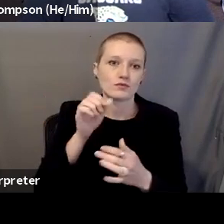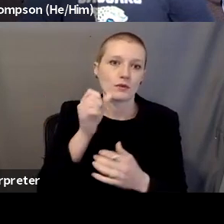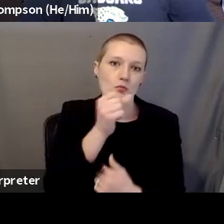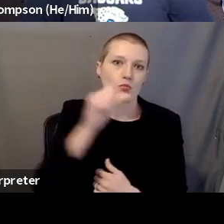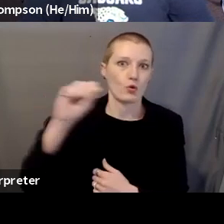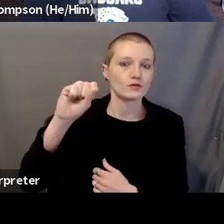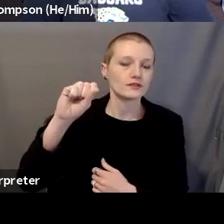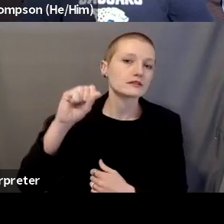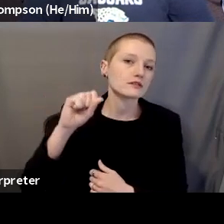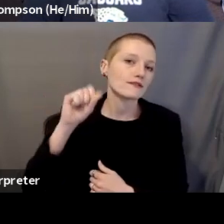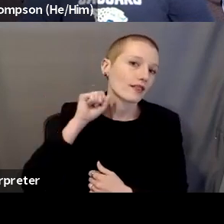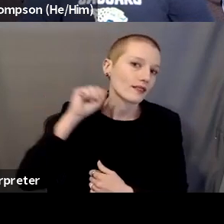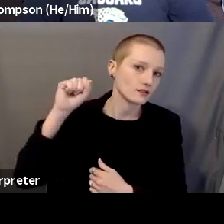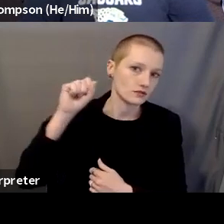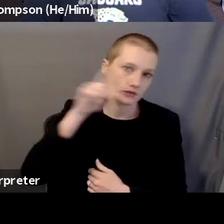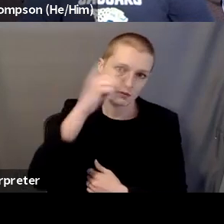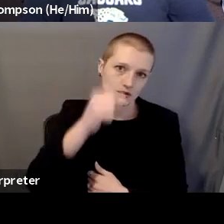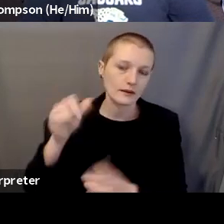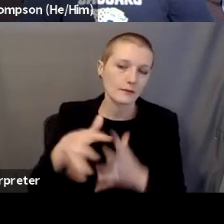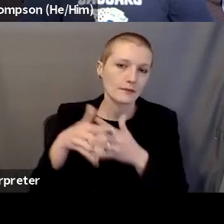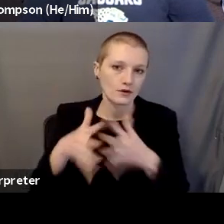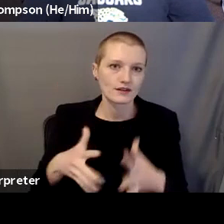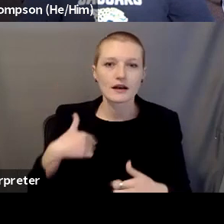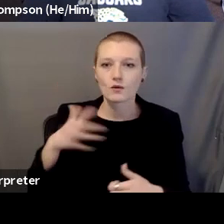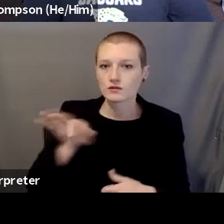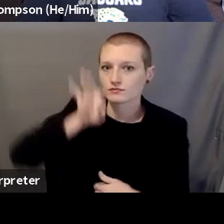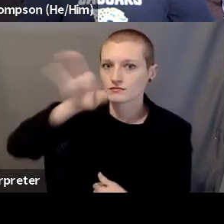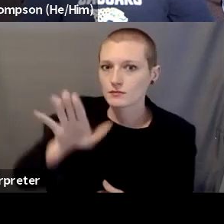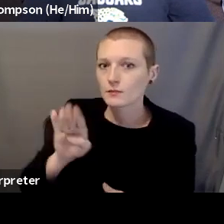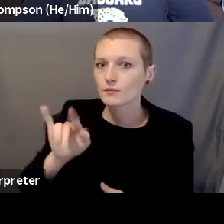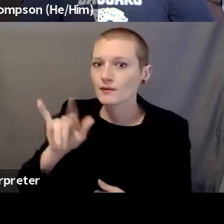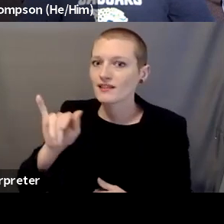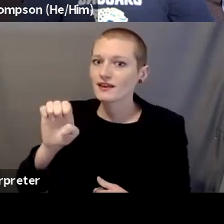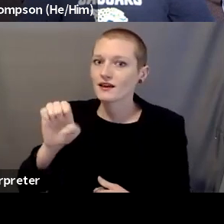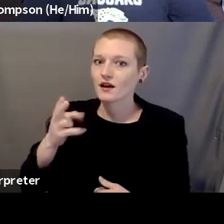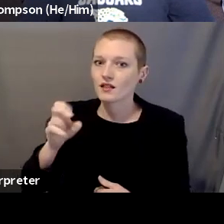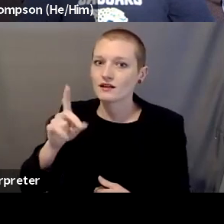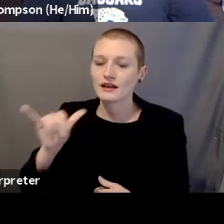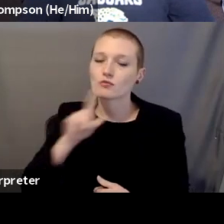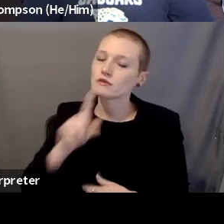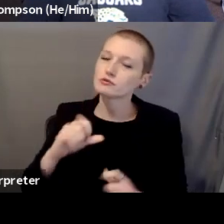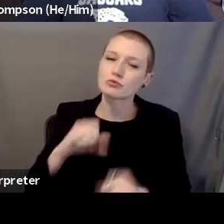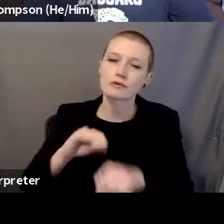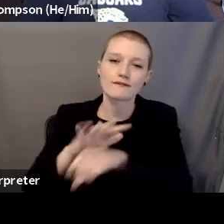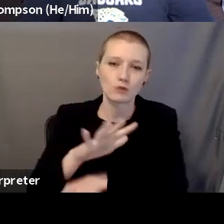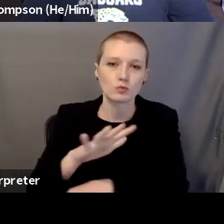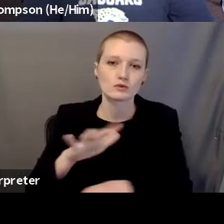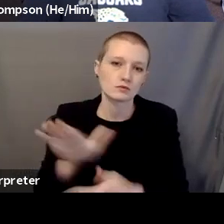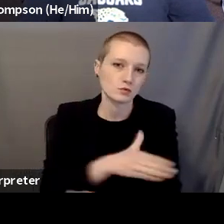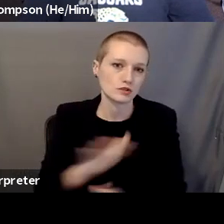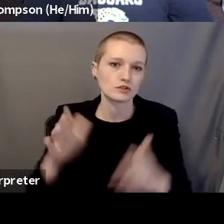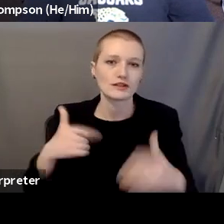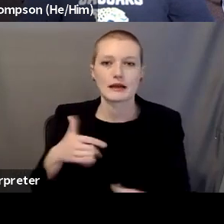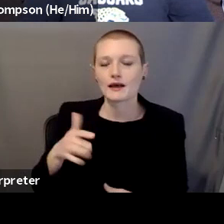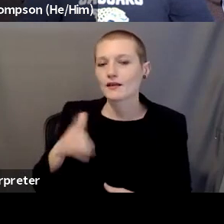because Billie Holiday being so influential of a recording artist, I just thought that was a great comment, so. Yeah, and thank